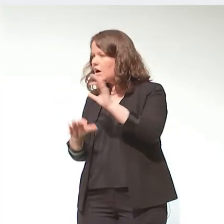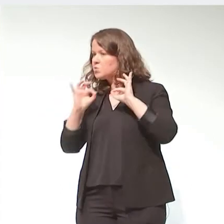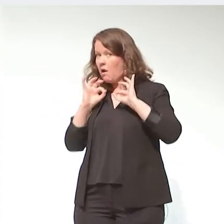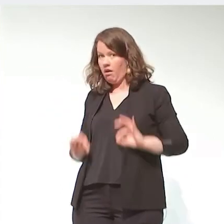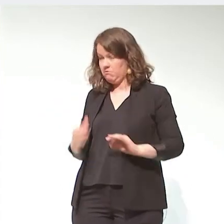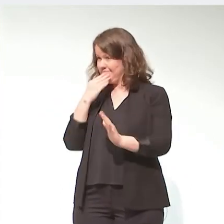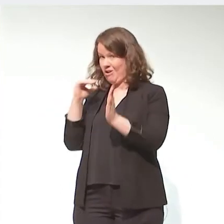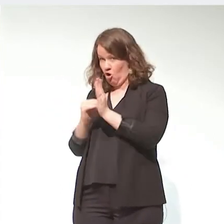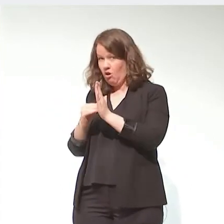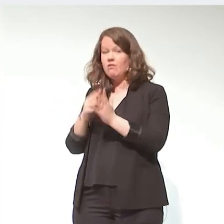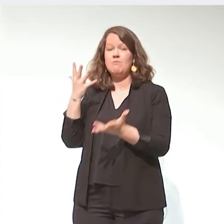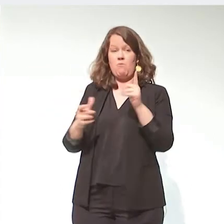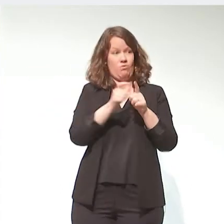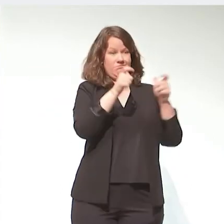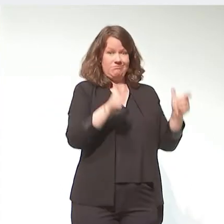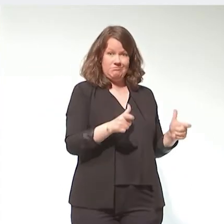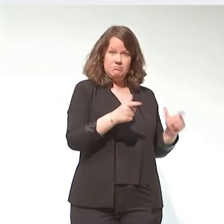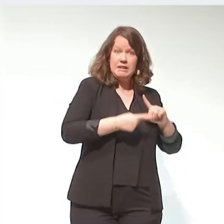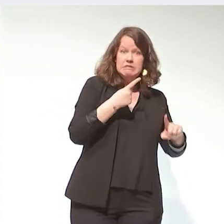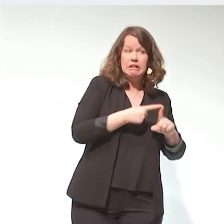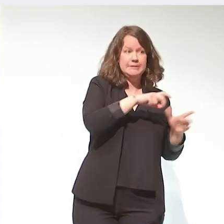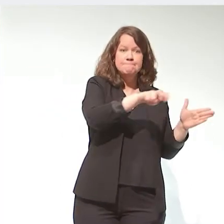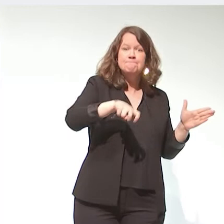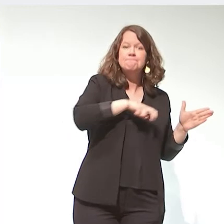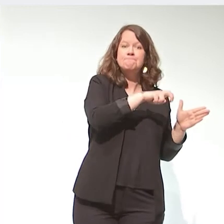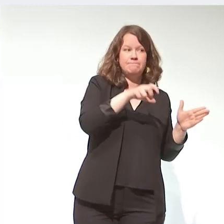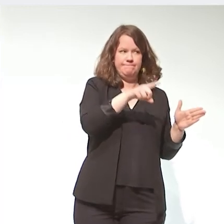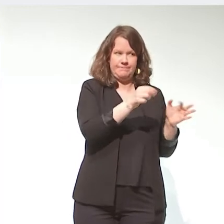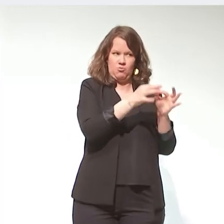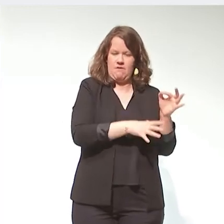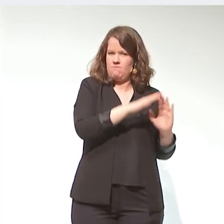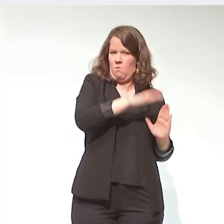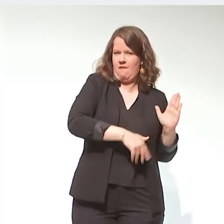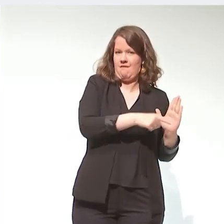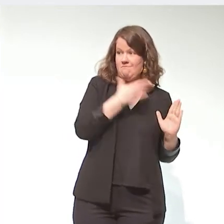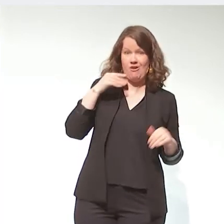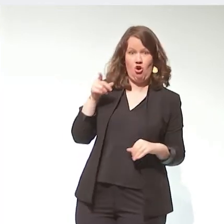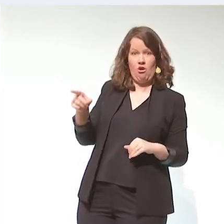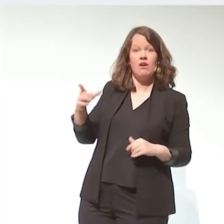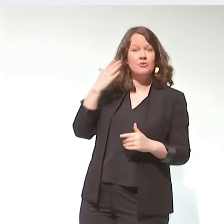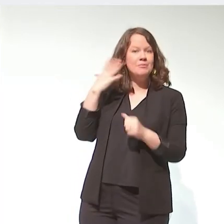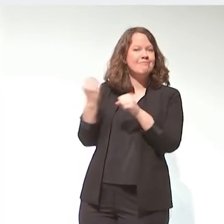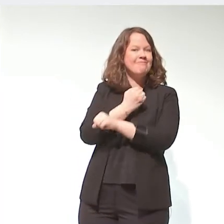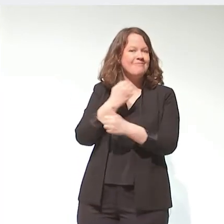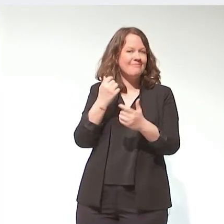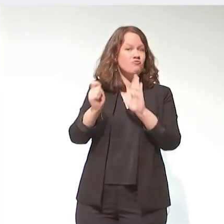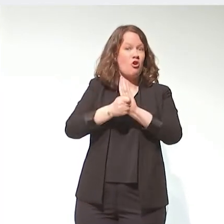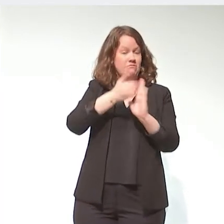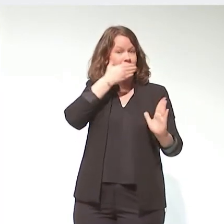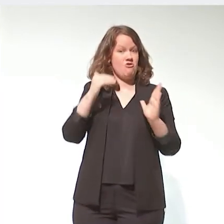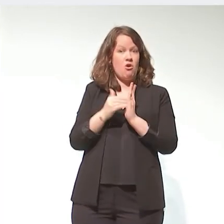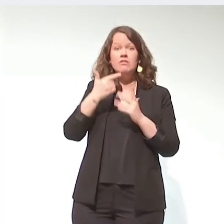education. And the link between inclusive education and enrollment in higher education is dependent upon